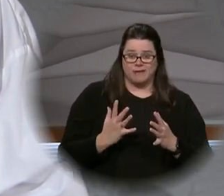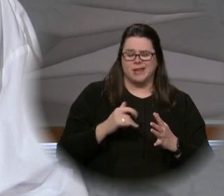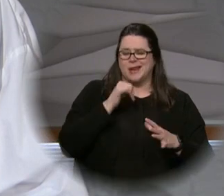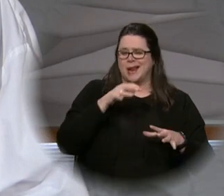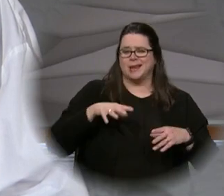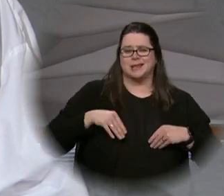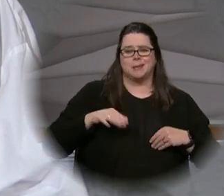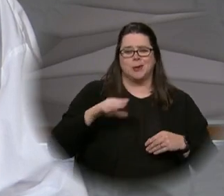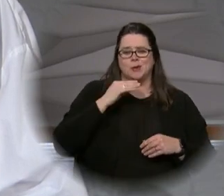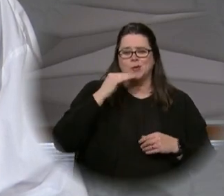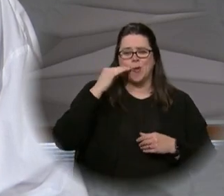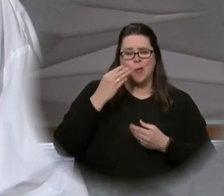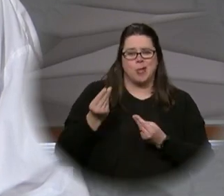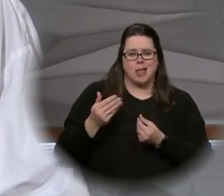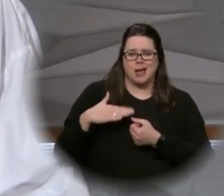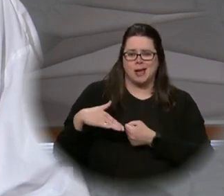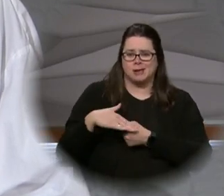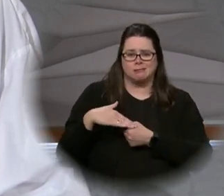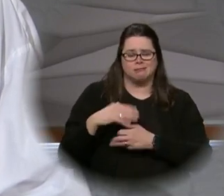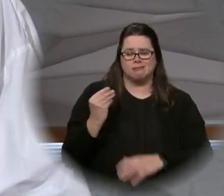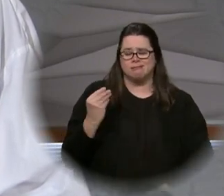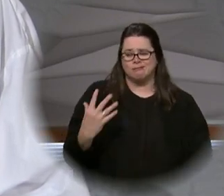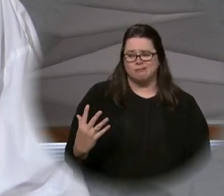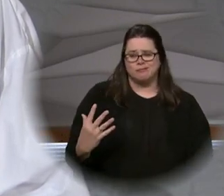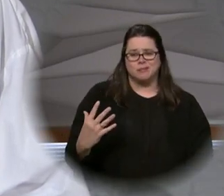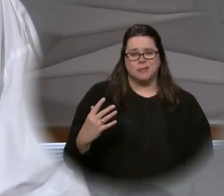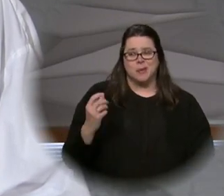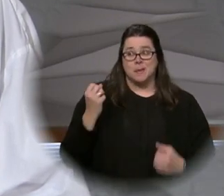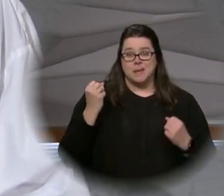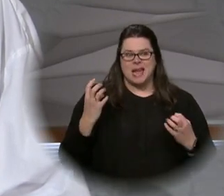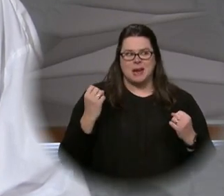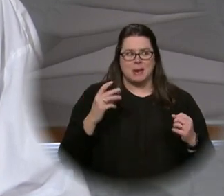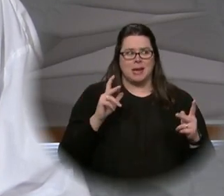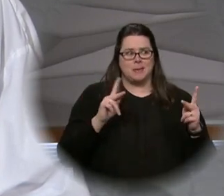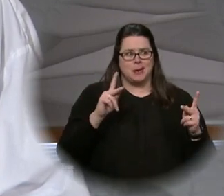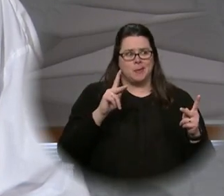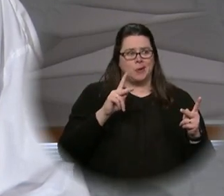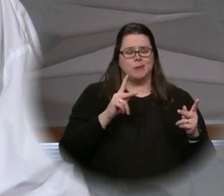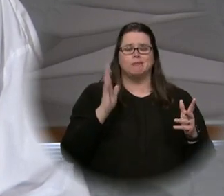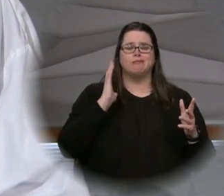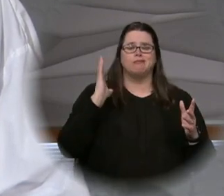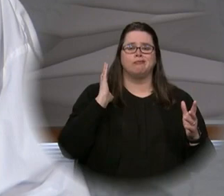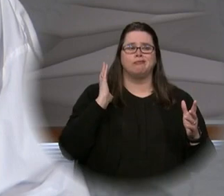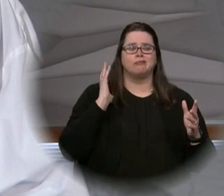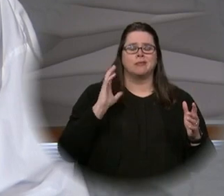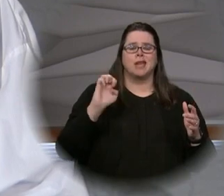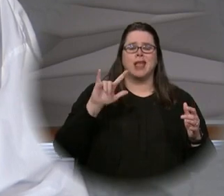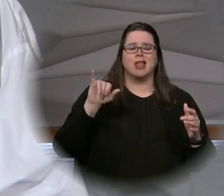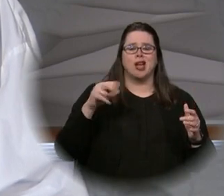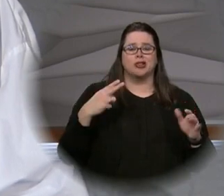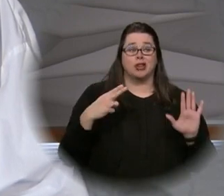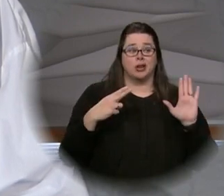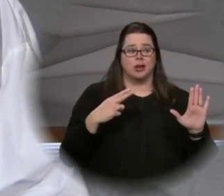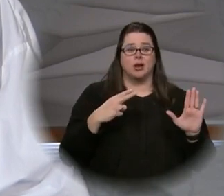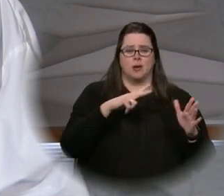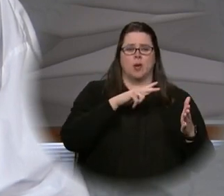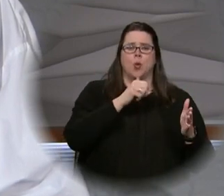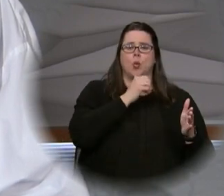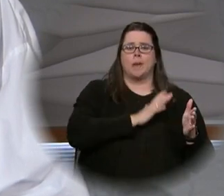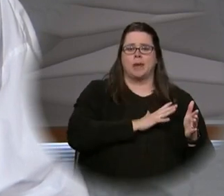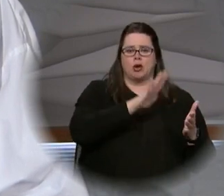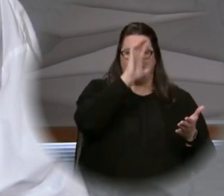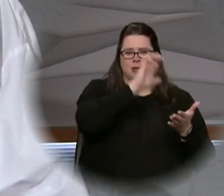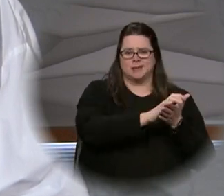place. Indeed, I tell you, there were many widows in Israel in the days of Elijah, when the sky